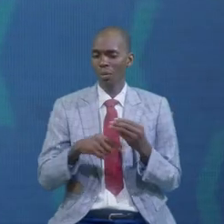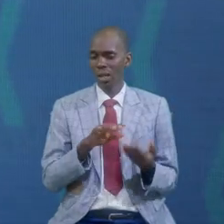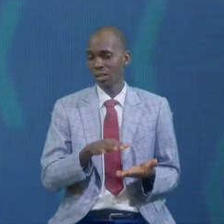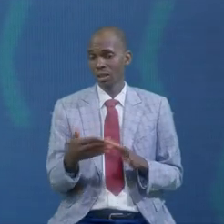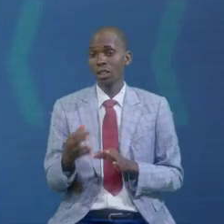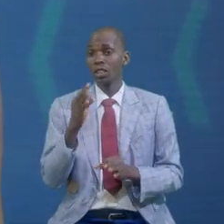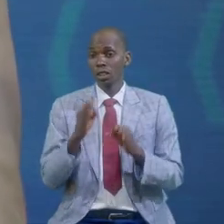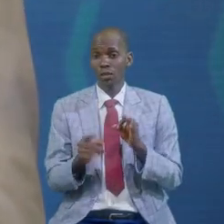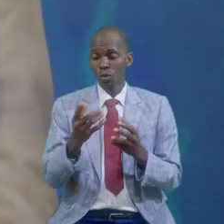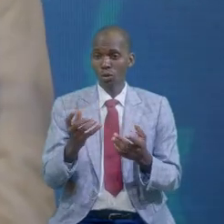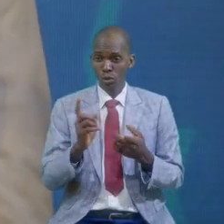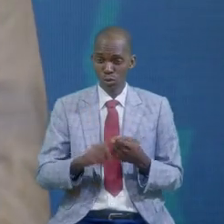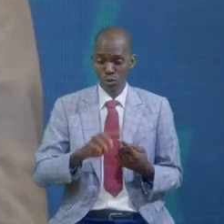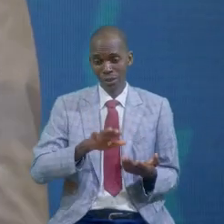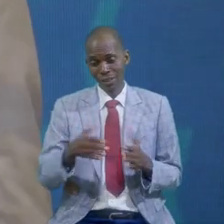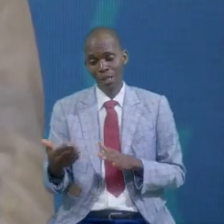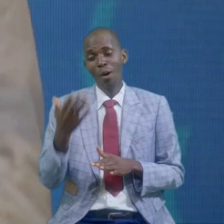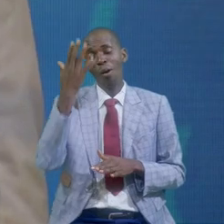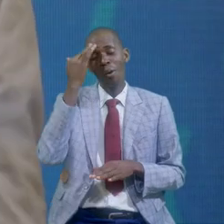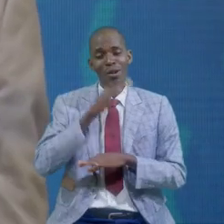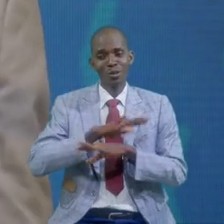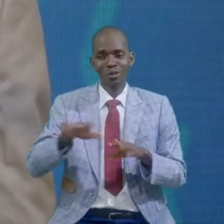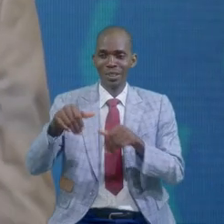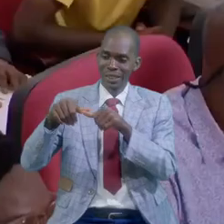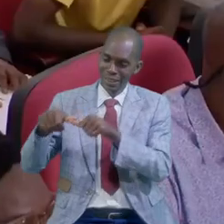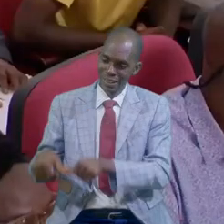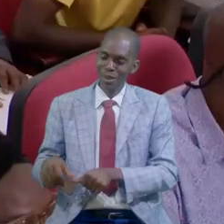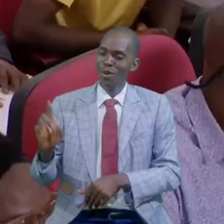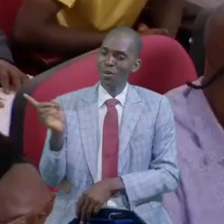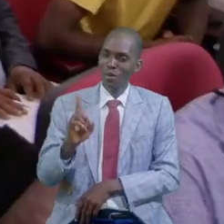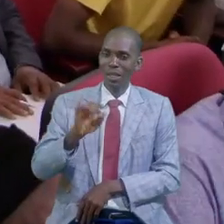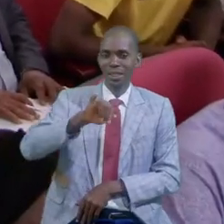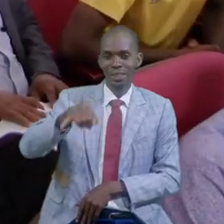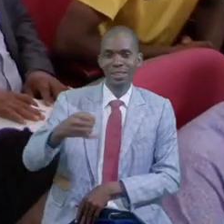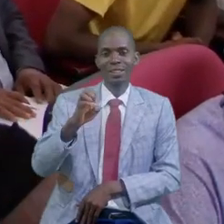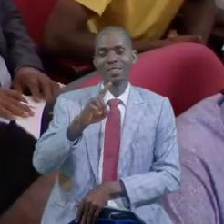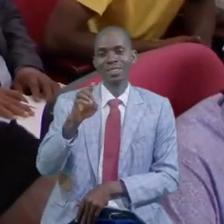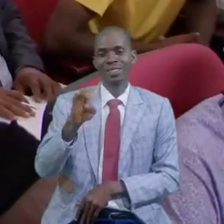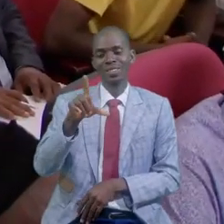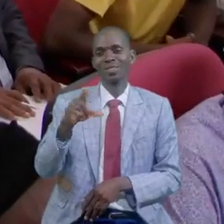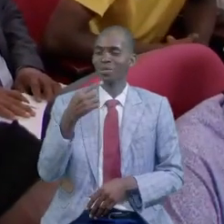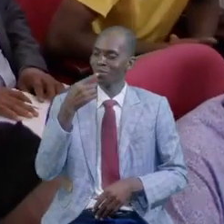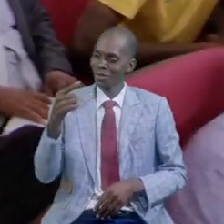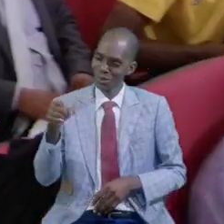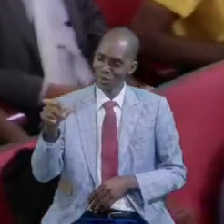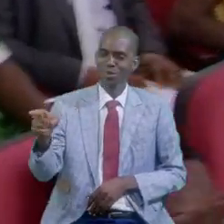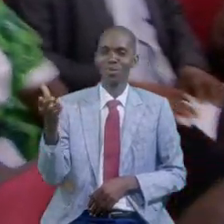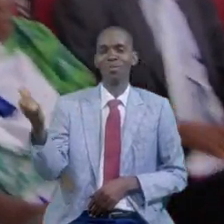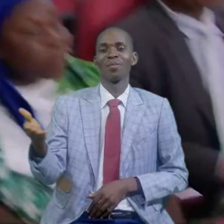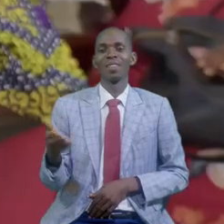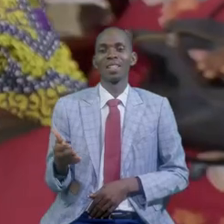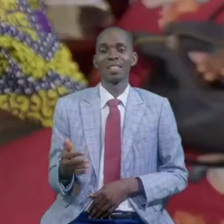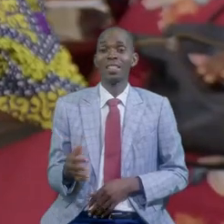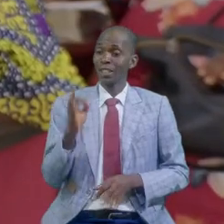to die, why didn't you stay where Jezebel told you? That by this time, if you